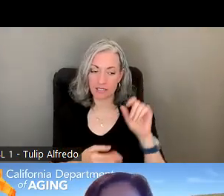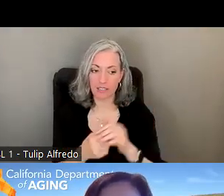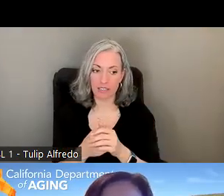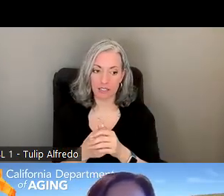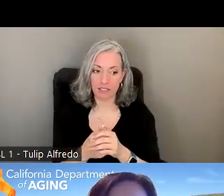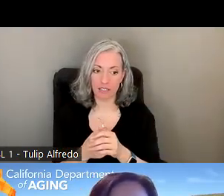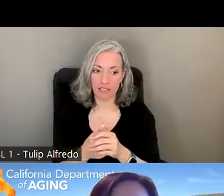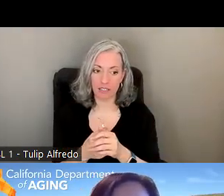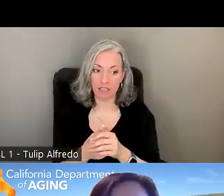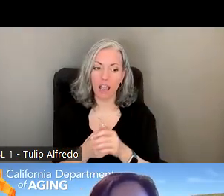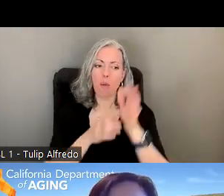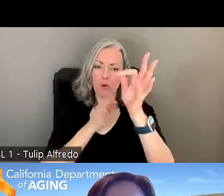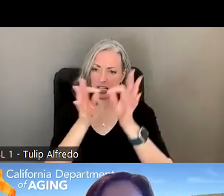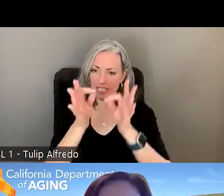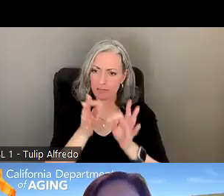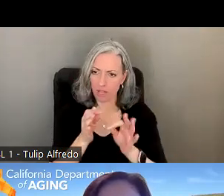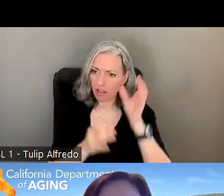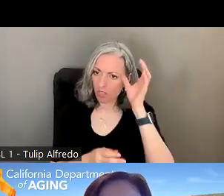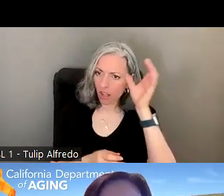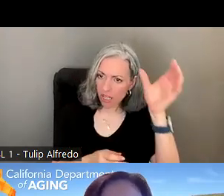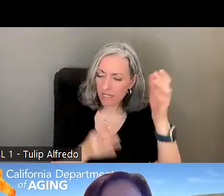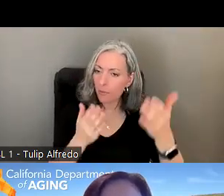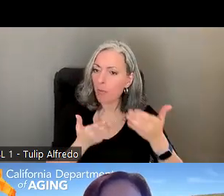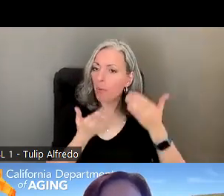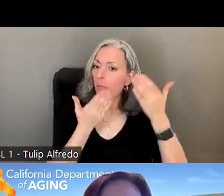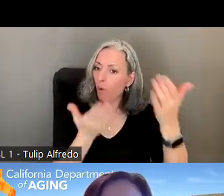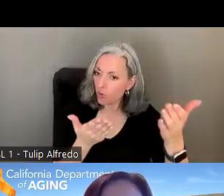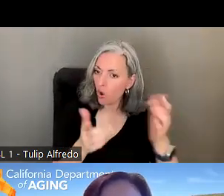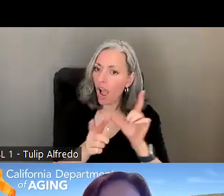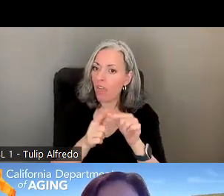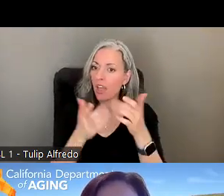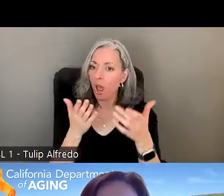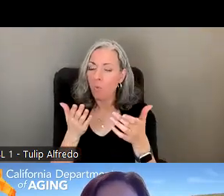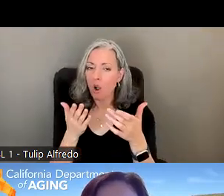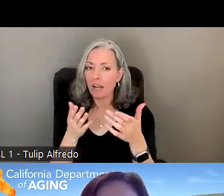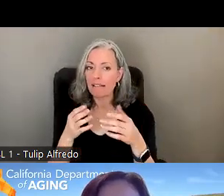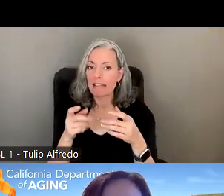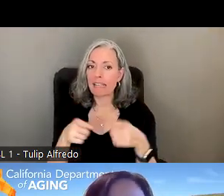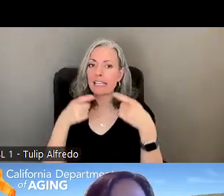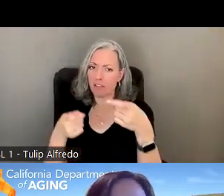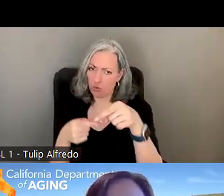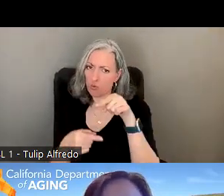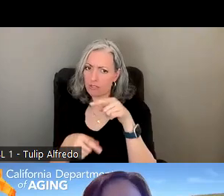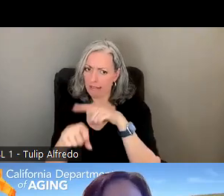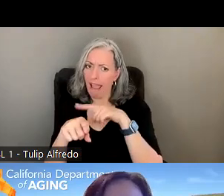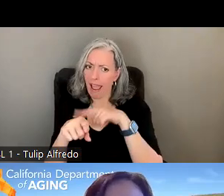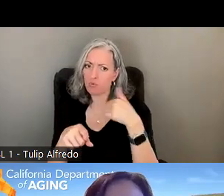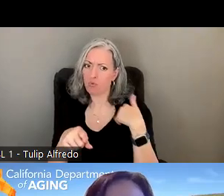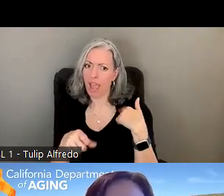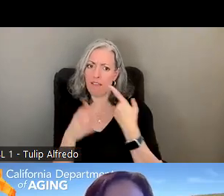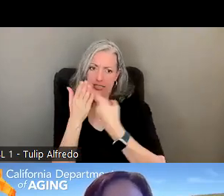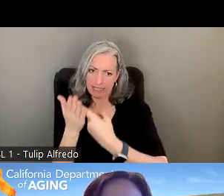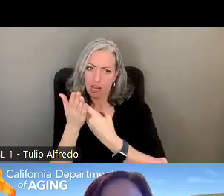to describe the concept and the proposal, and then I want to leave ample time for us to have some